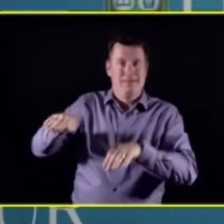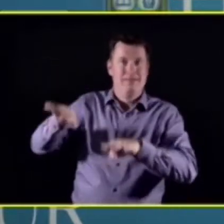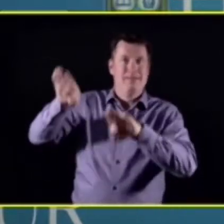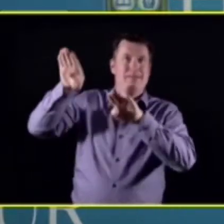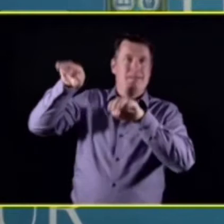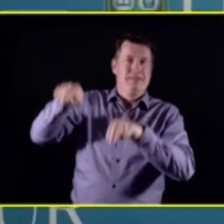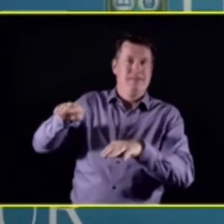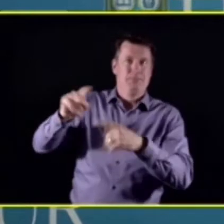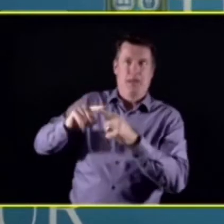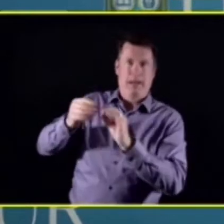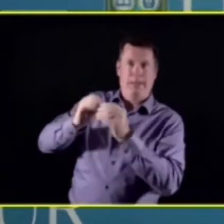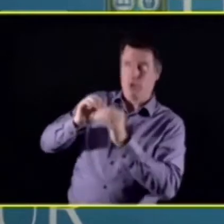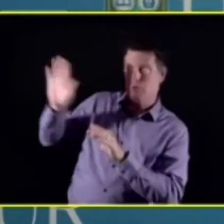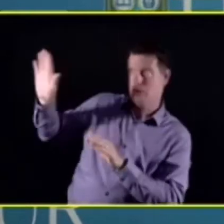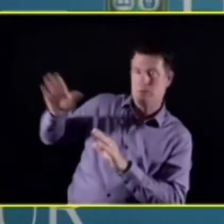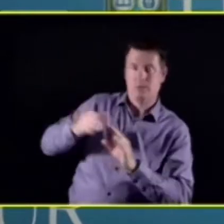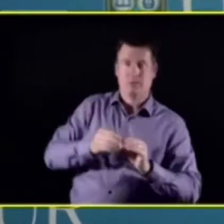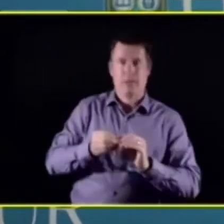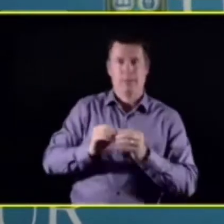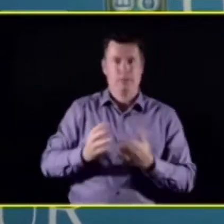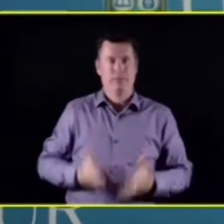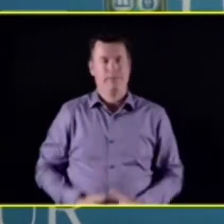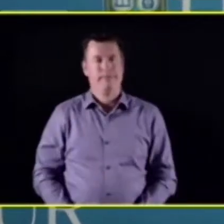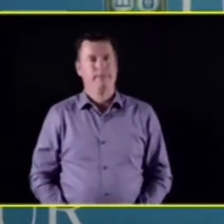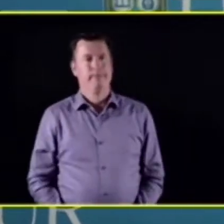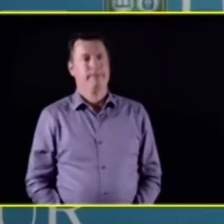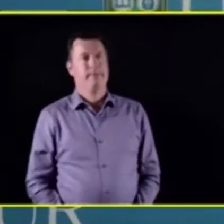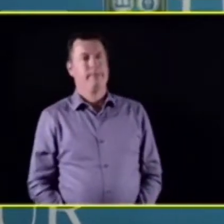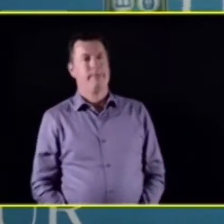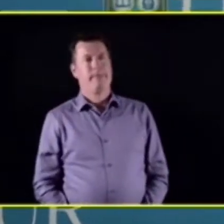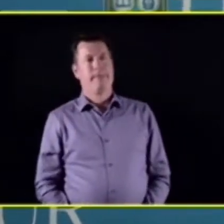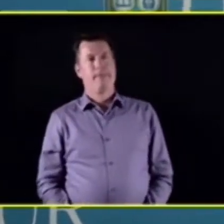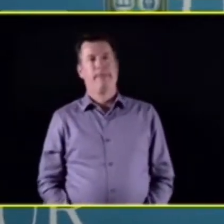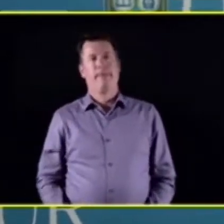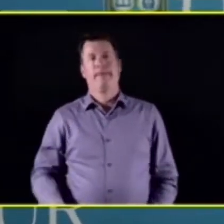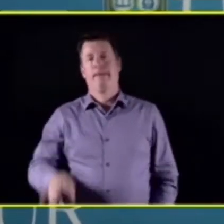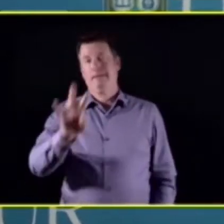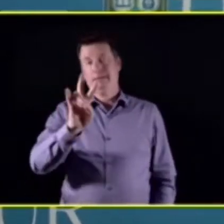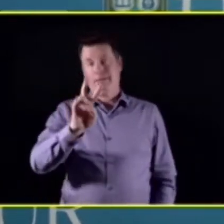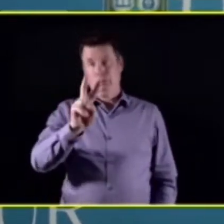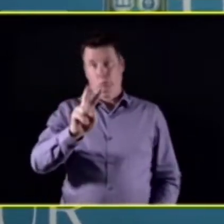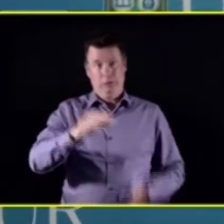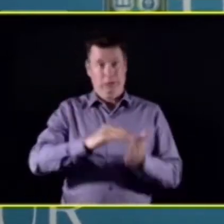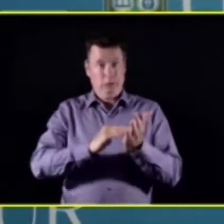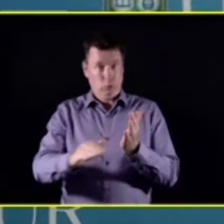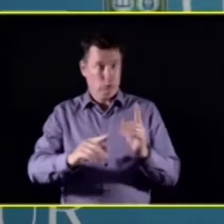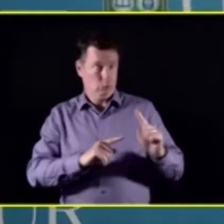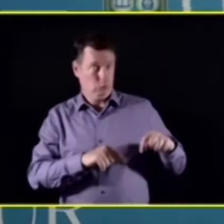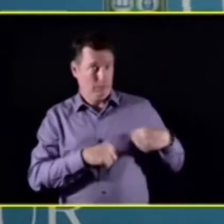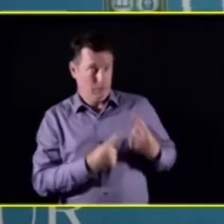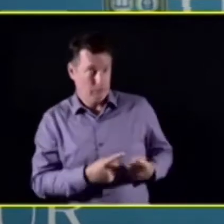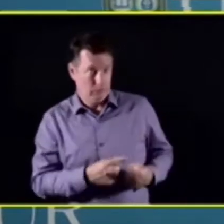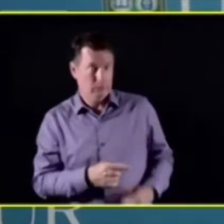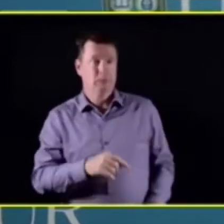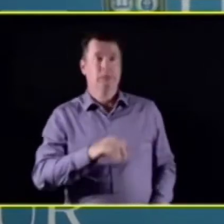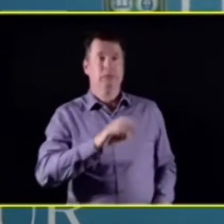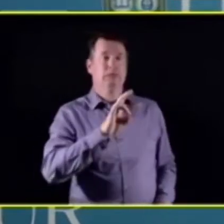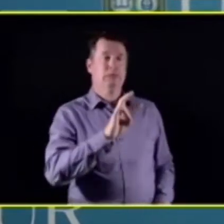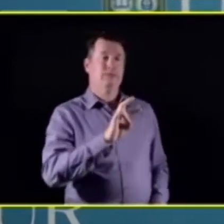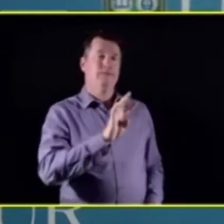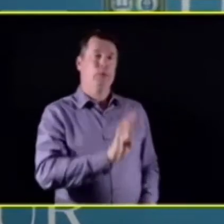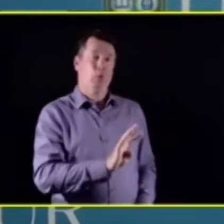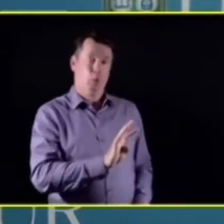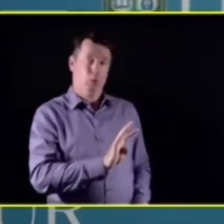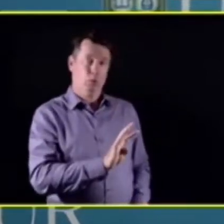discharged? We have 74 on census right now, oh, okay. So about 40 have been discharged. So the rest of the balance have been discharged.